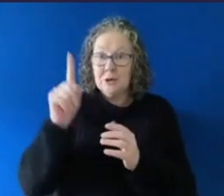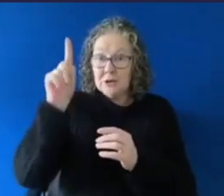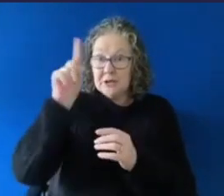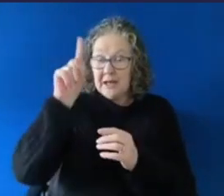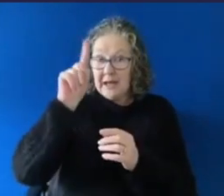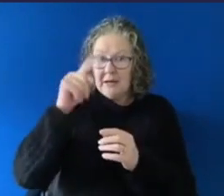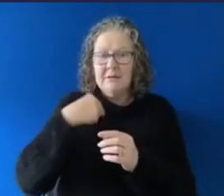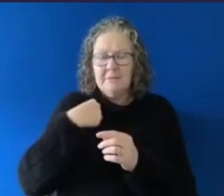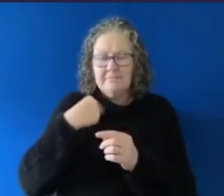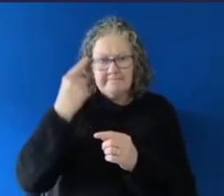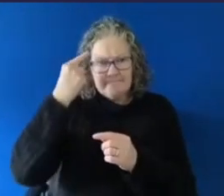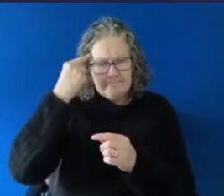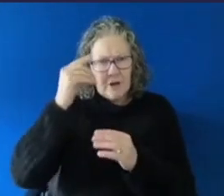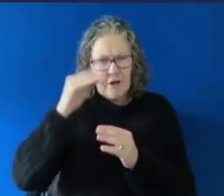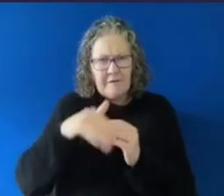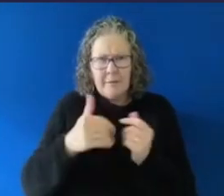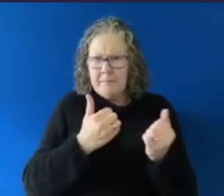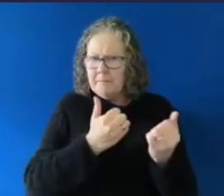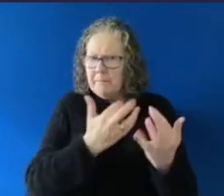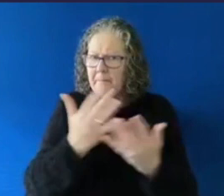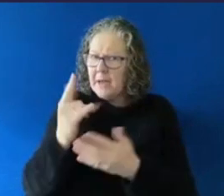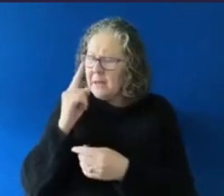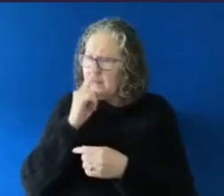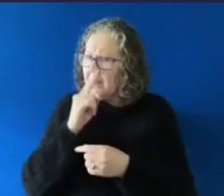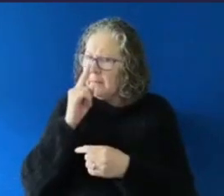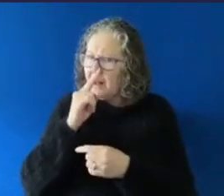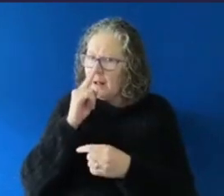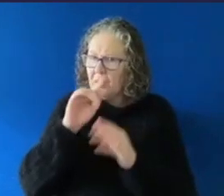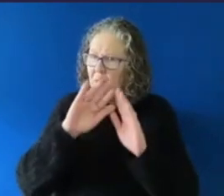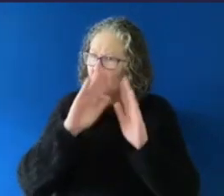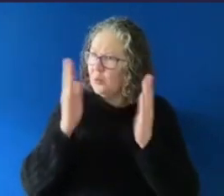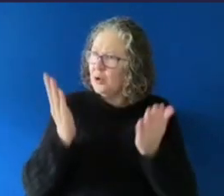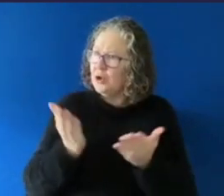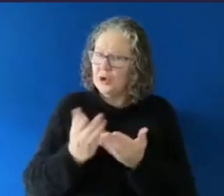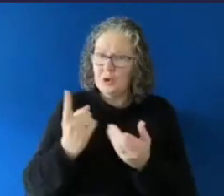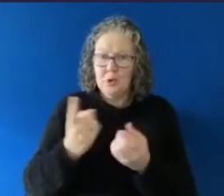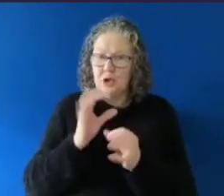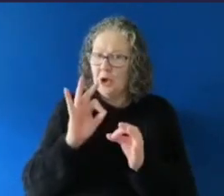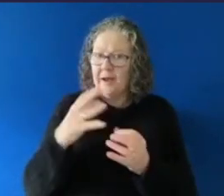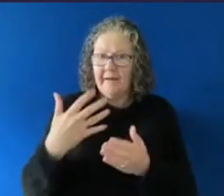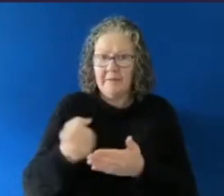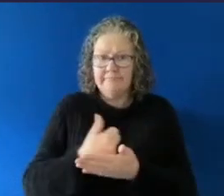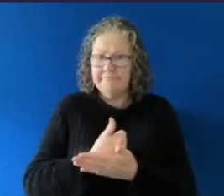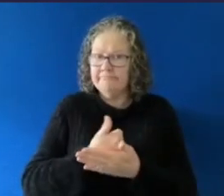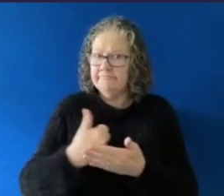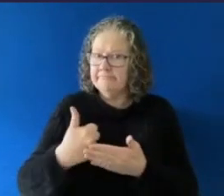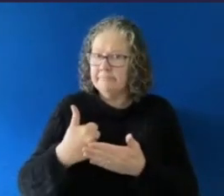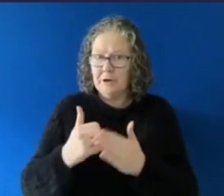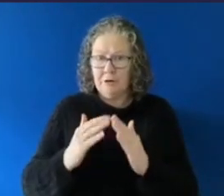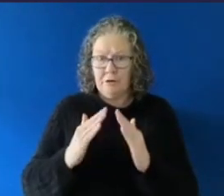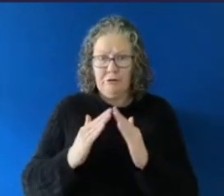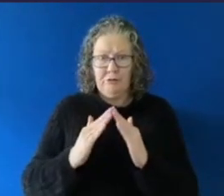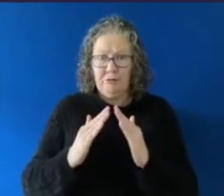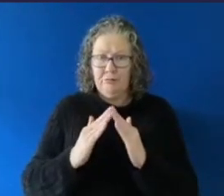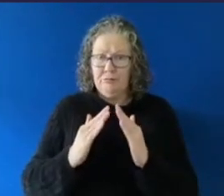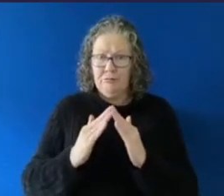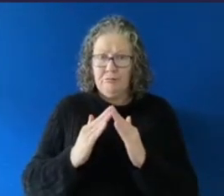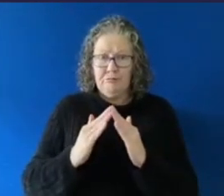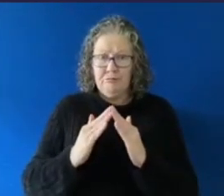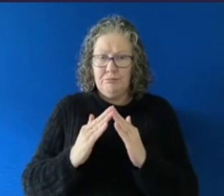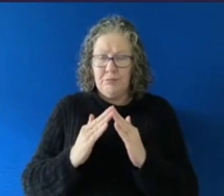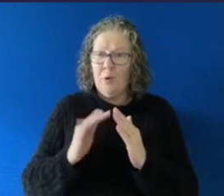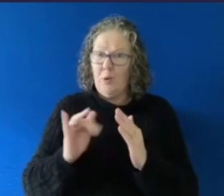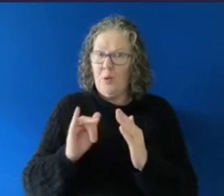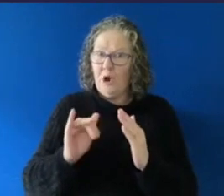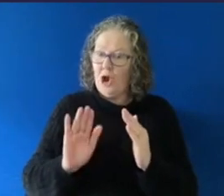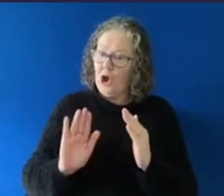people around the world who don't have access to secure, stable housing, much less home. I know that for the most part